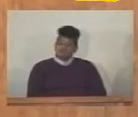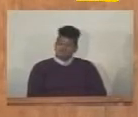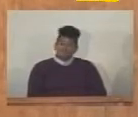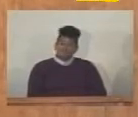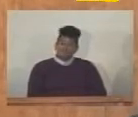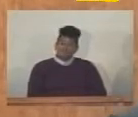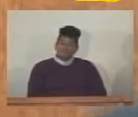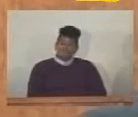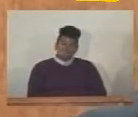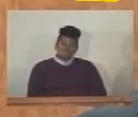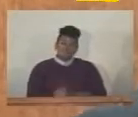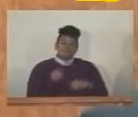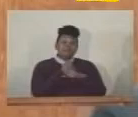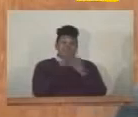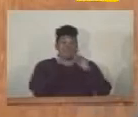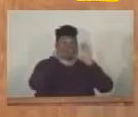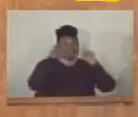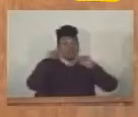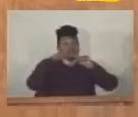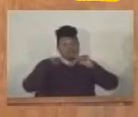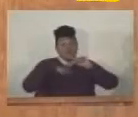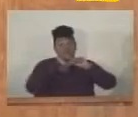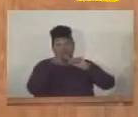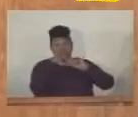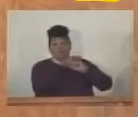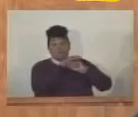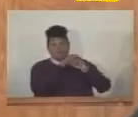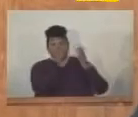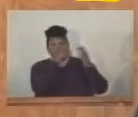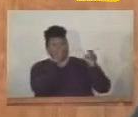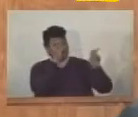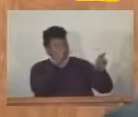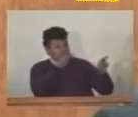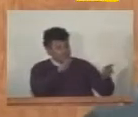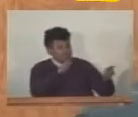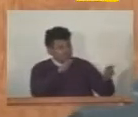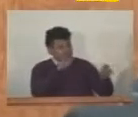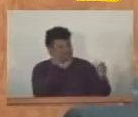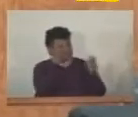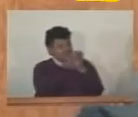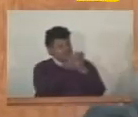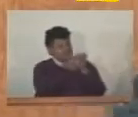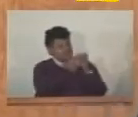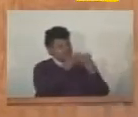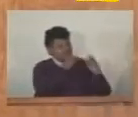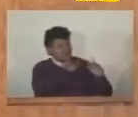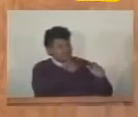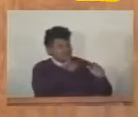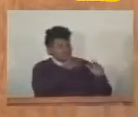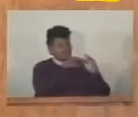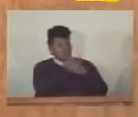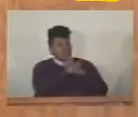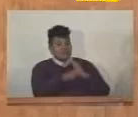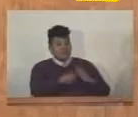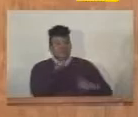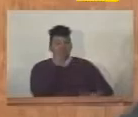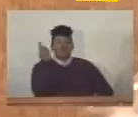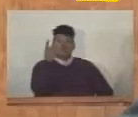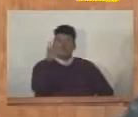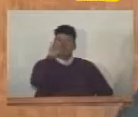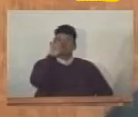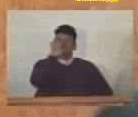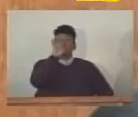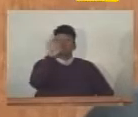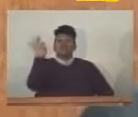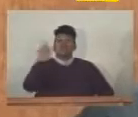police services must focus on conviction rates of guilty criminals, not only